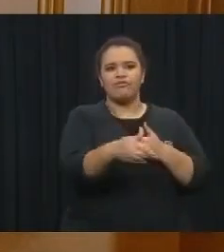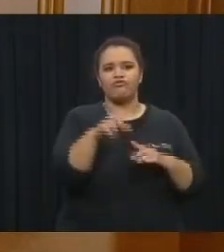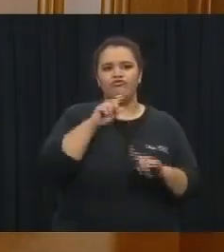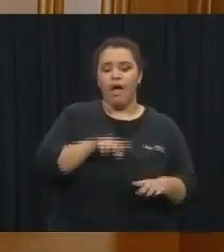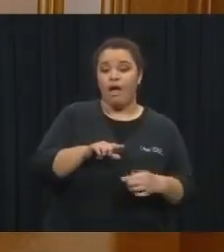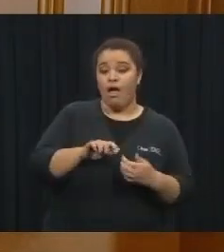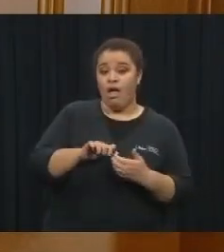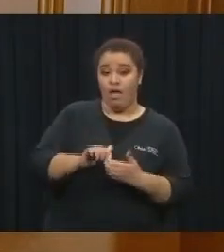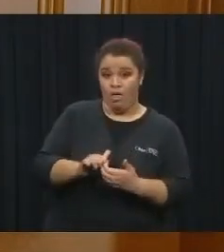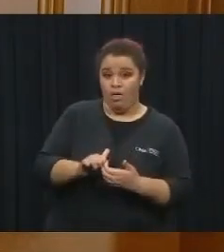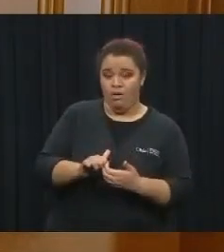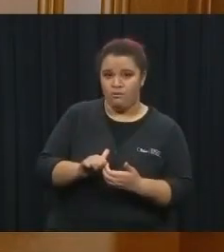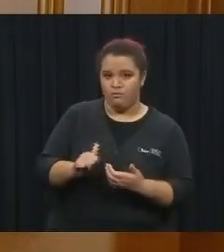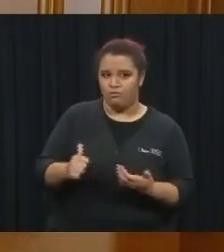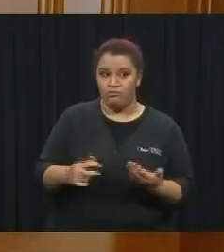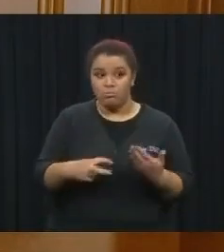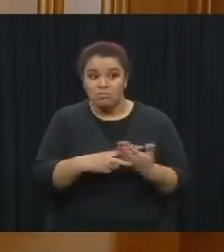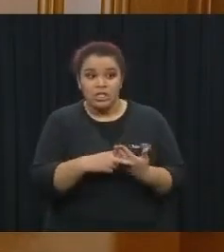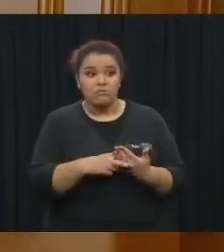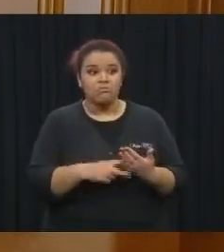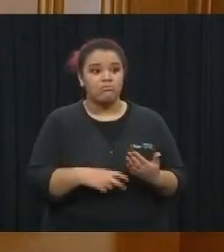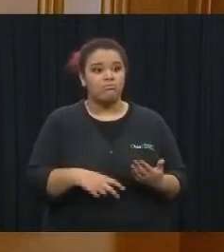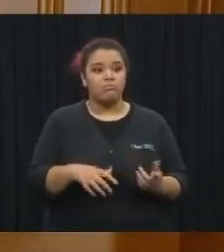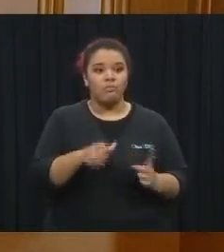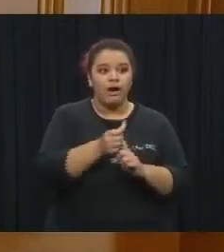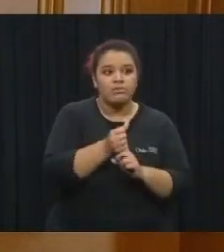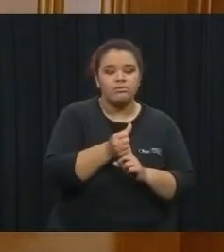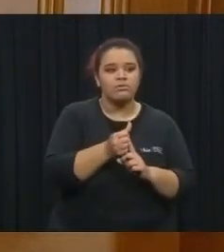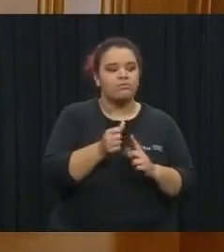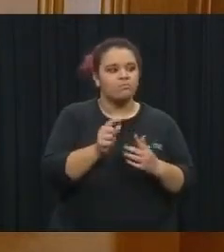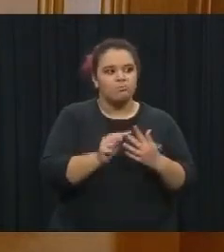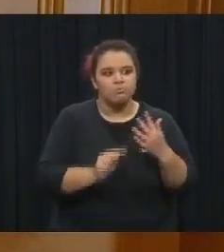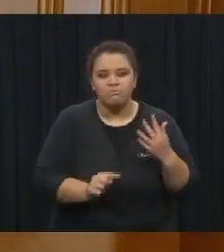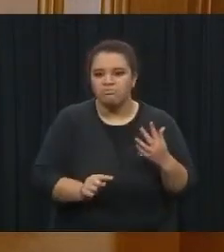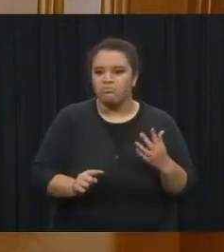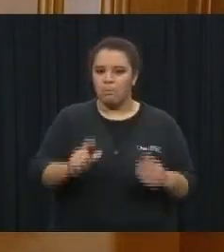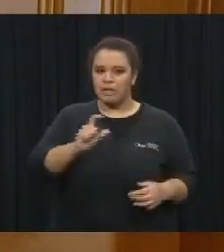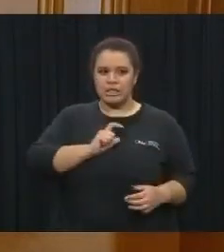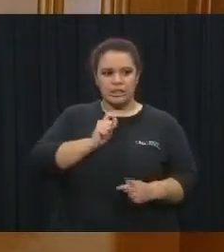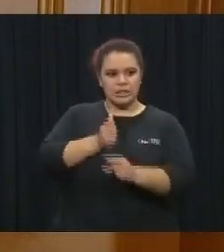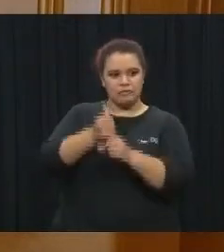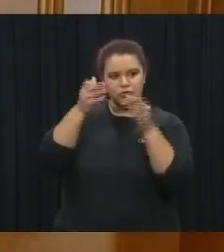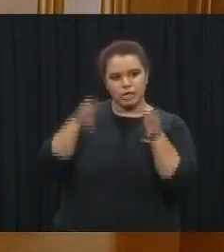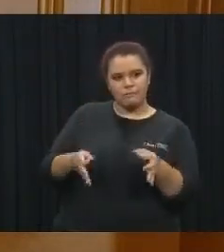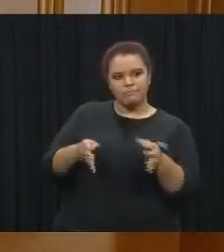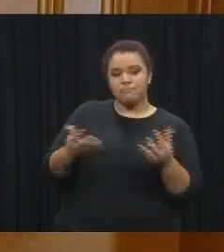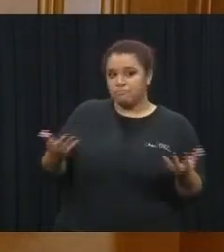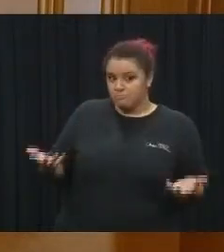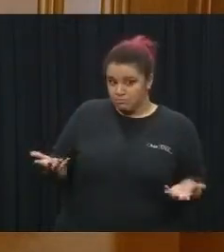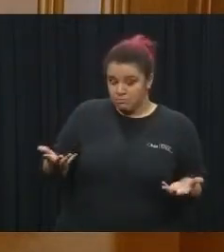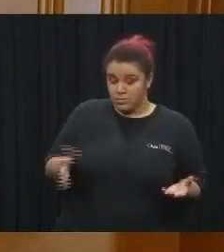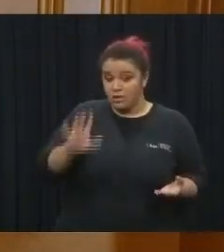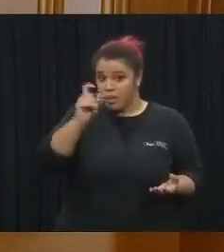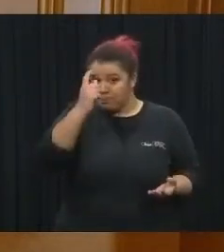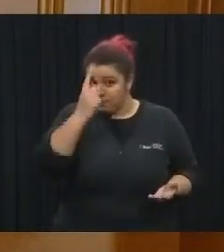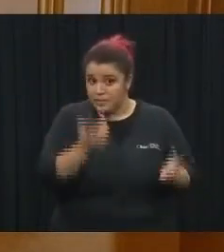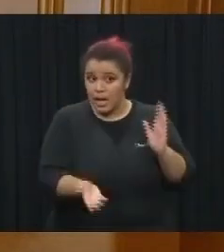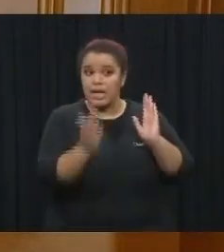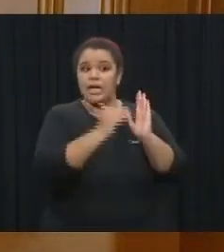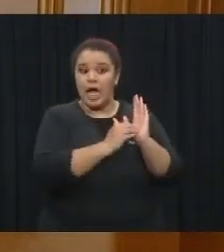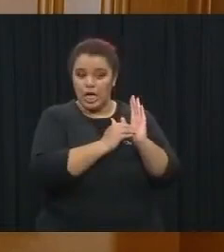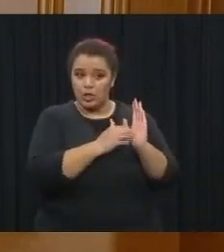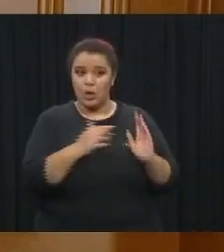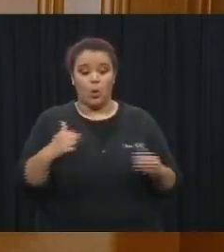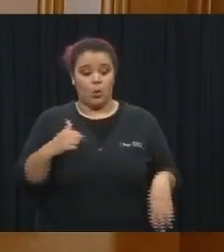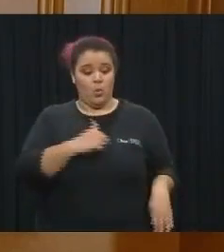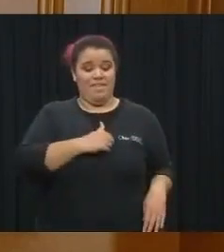this will be no different. They will make those decisions. But again, we would fully expect the police would be talking to that